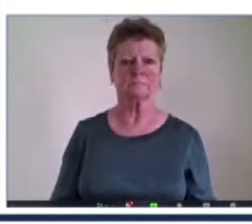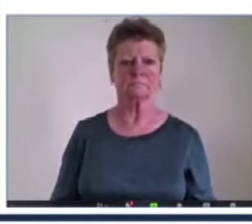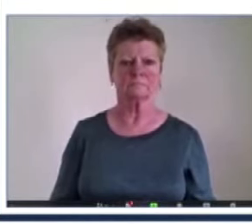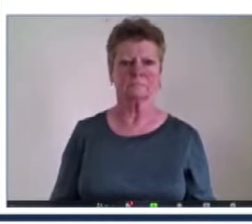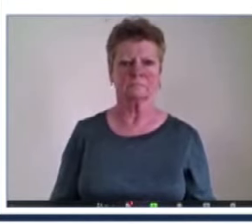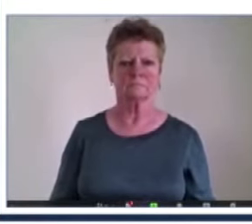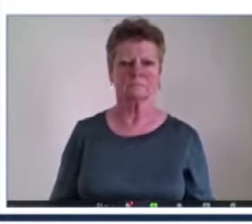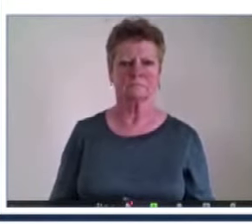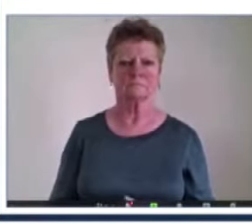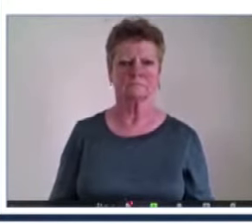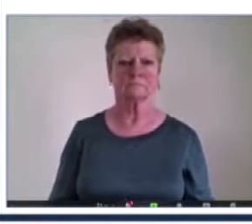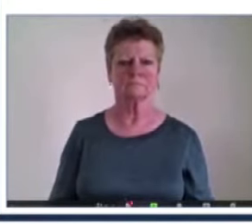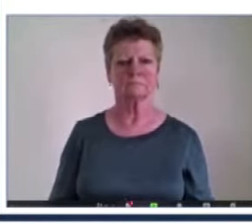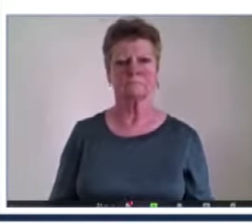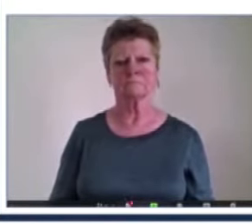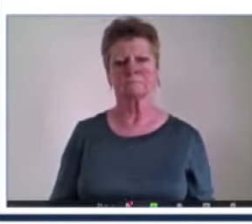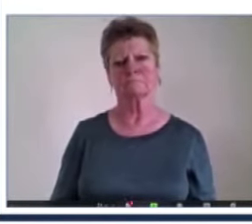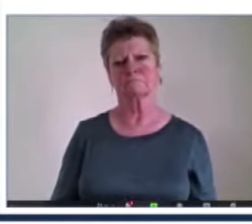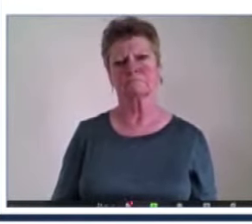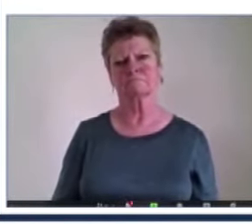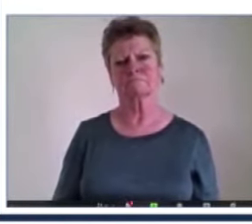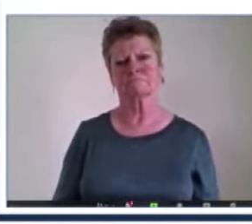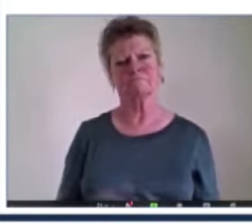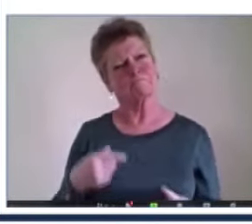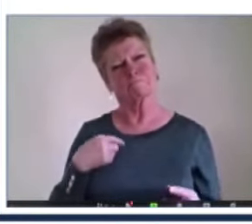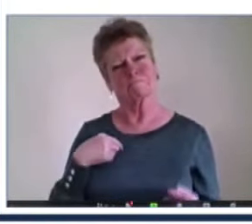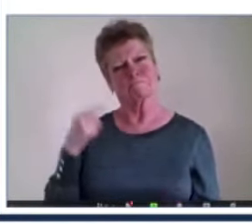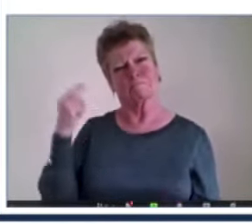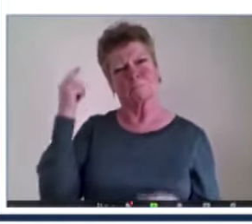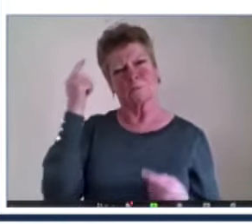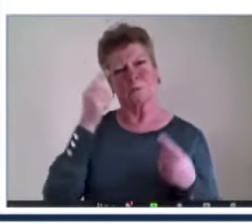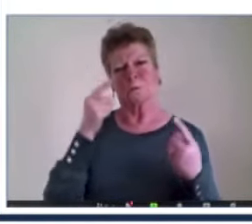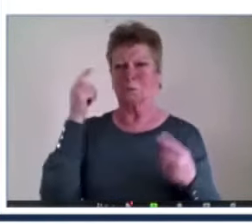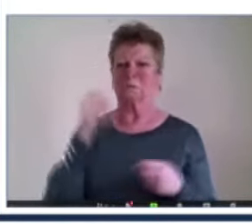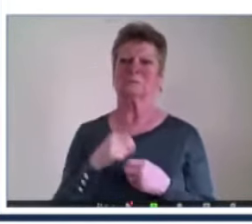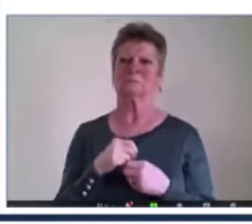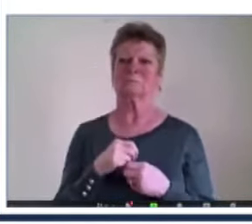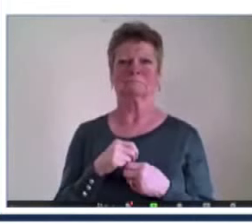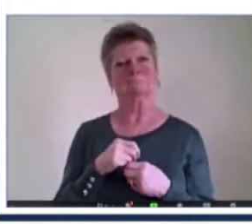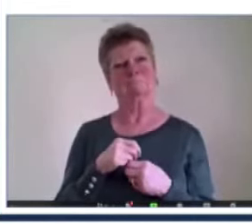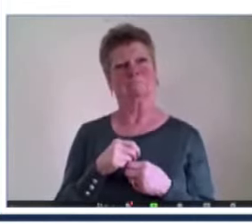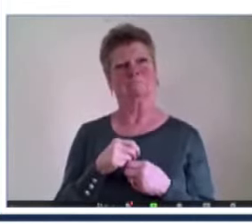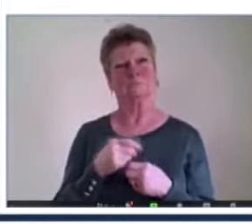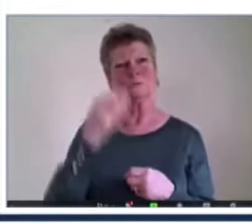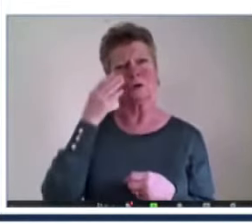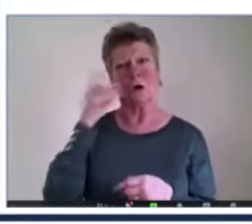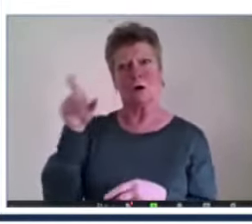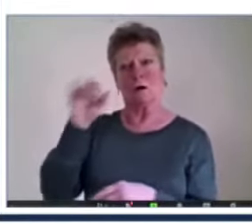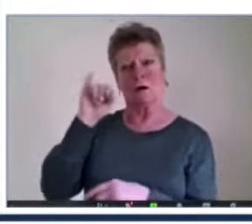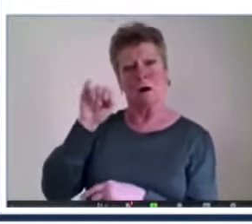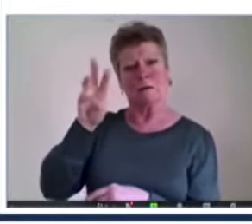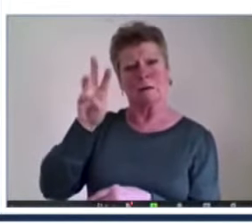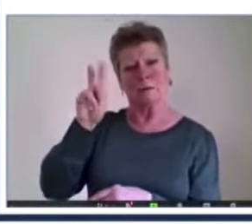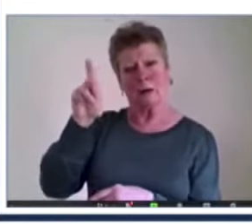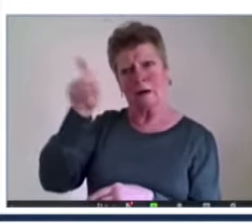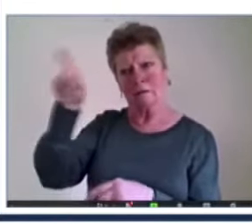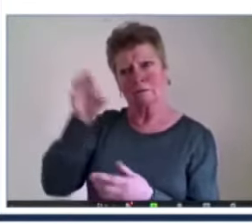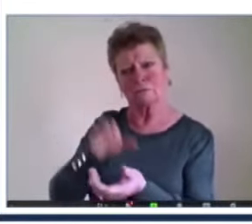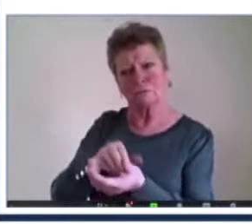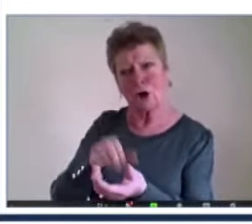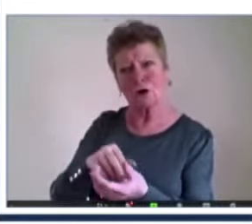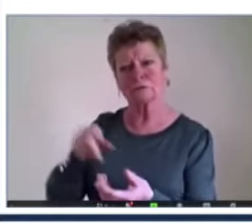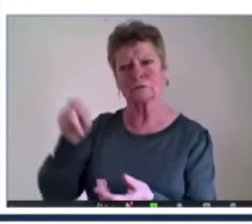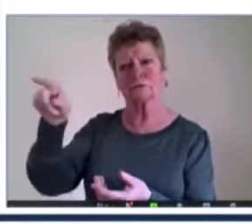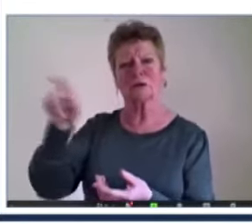Thanks, Marla. I'm just wondering, the timing of this. Would the pediatric physicians, the advisory group, not have